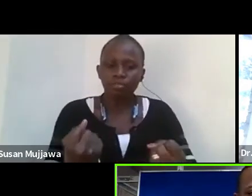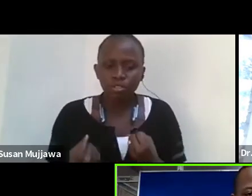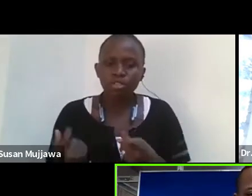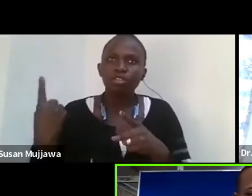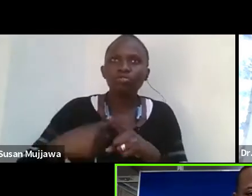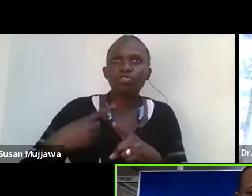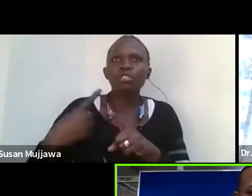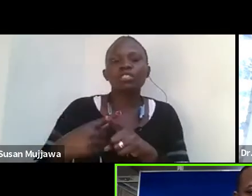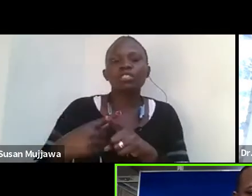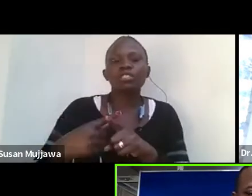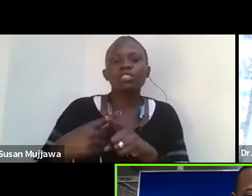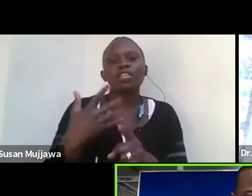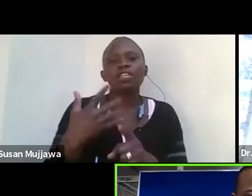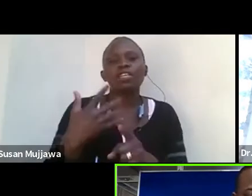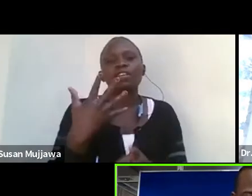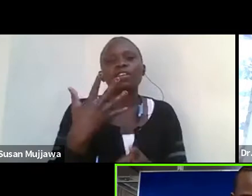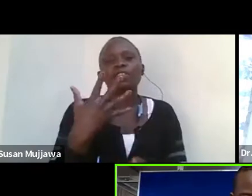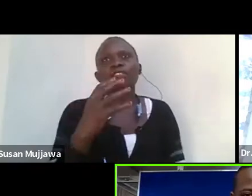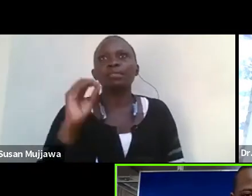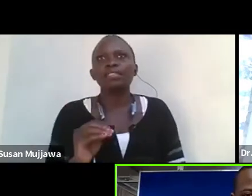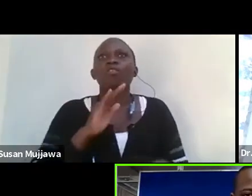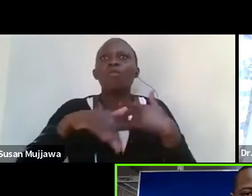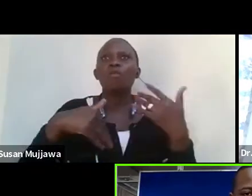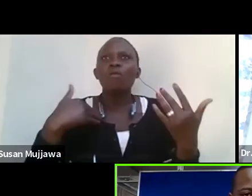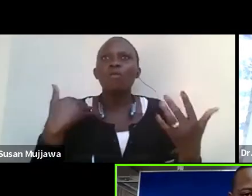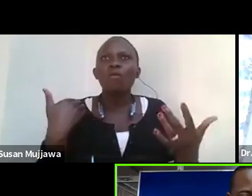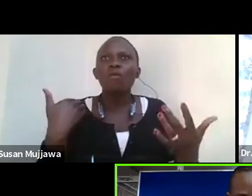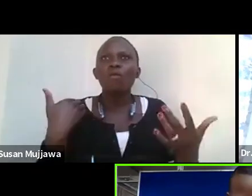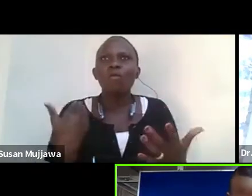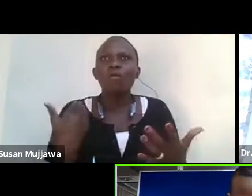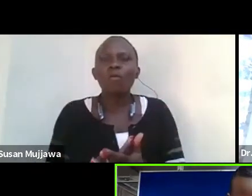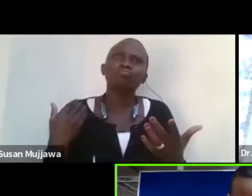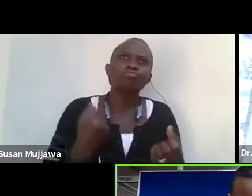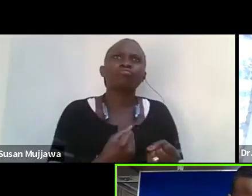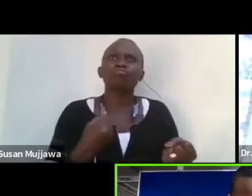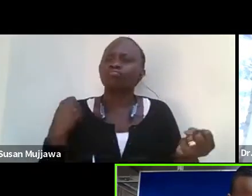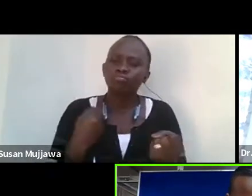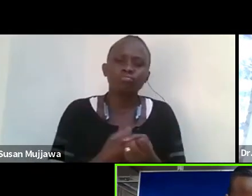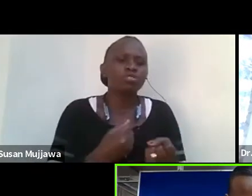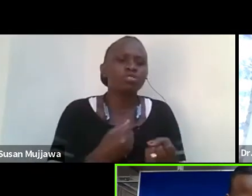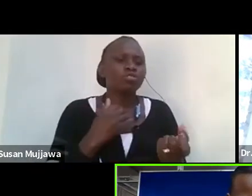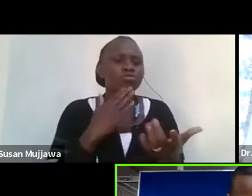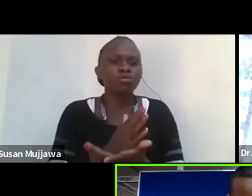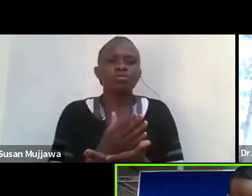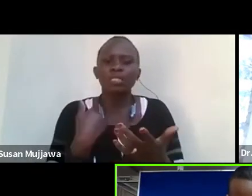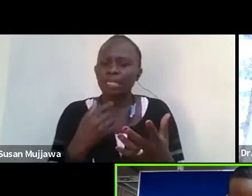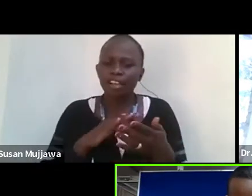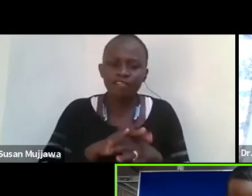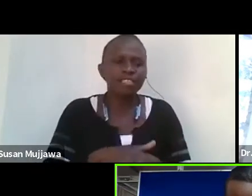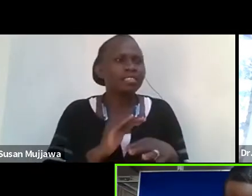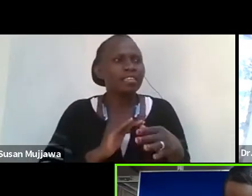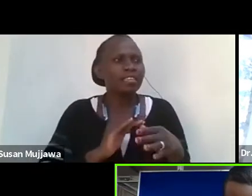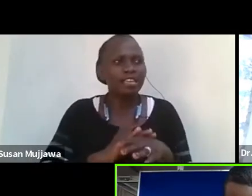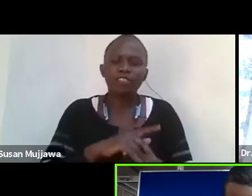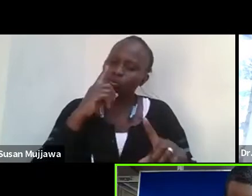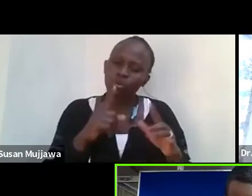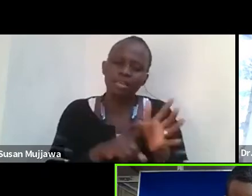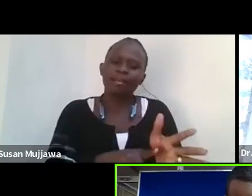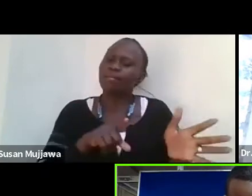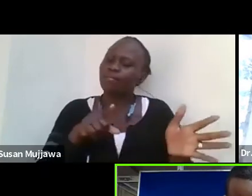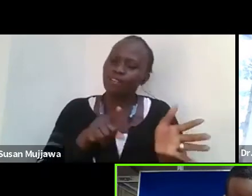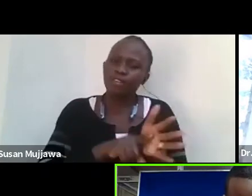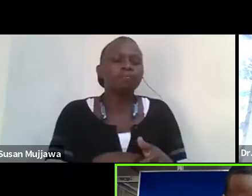all these intricacies in the supply of inputs is also hitting us very hard. Then I also